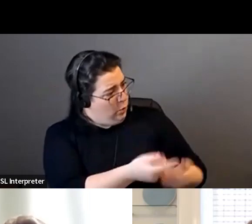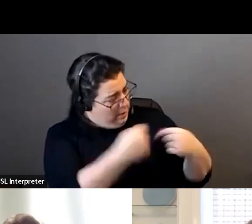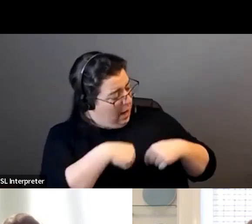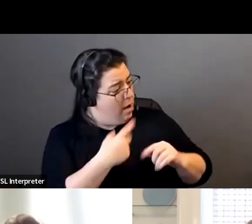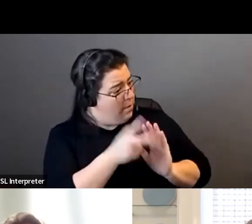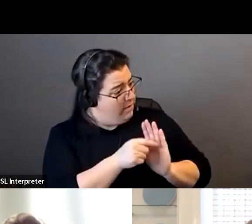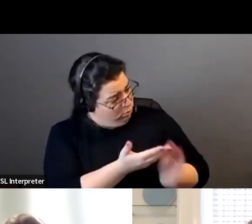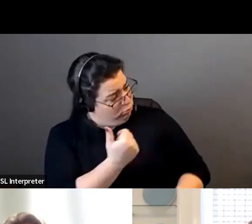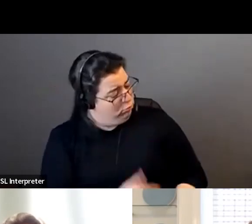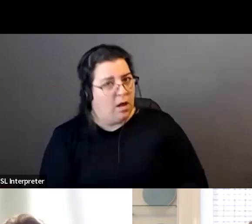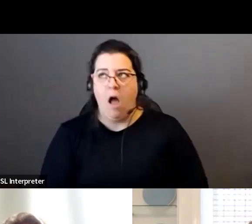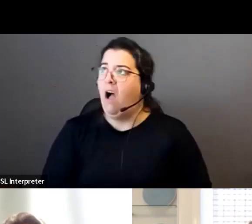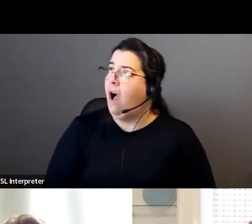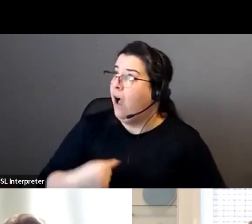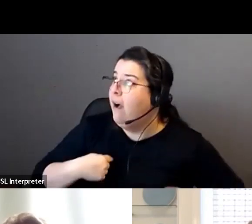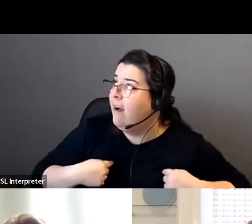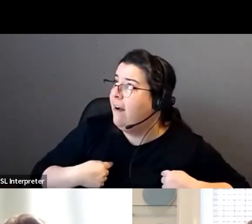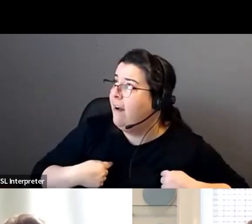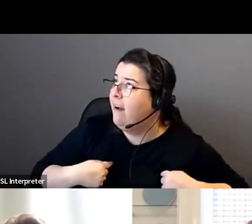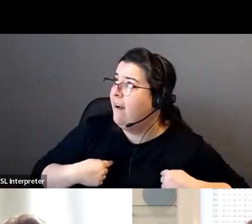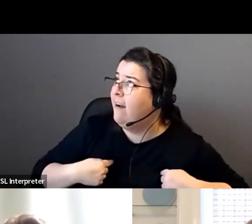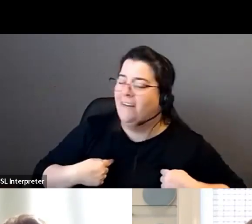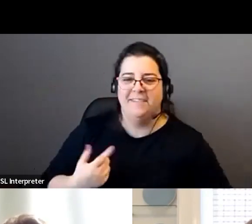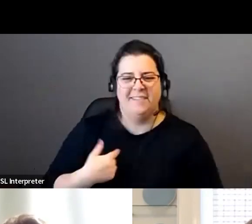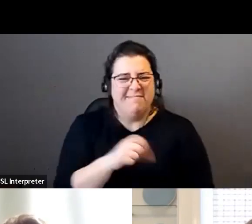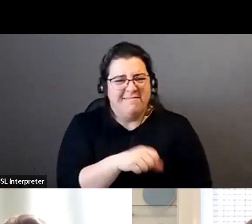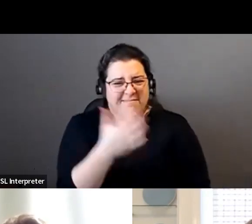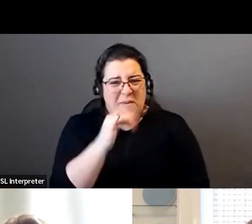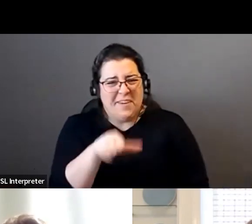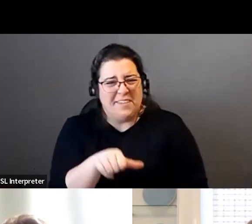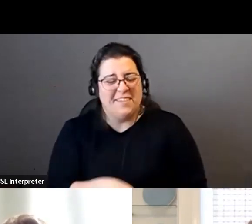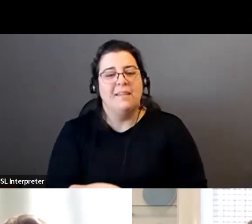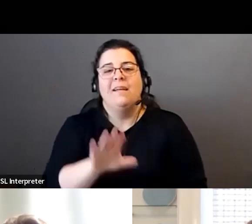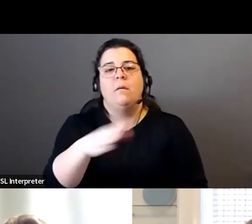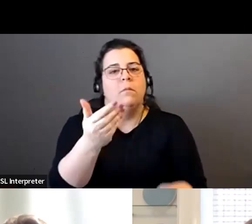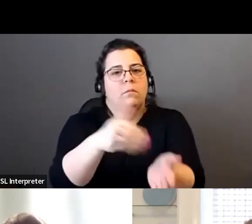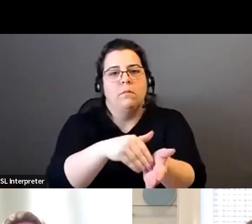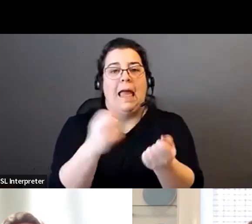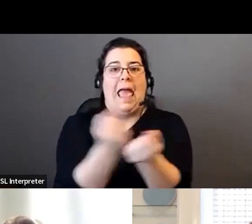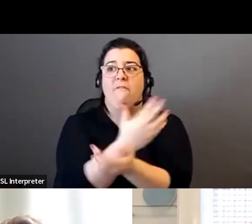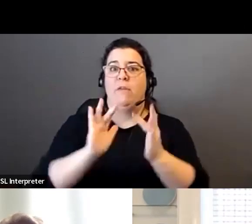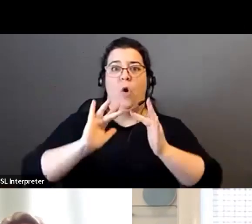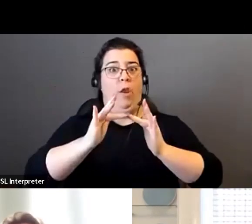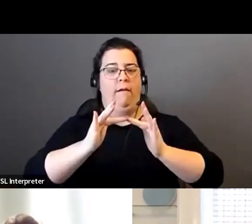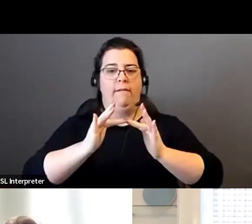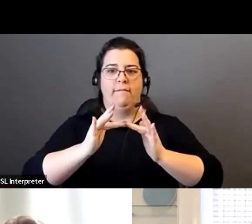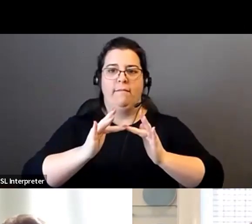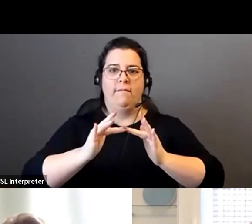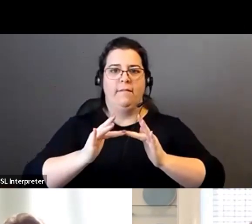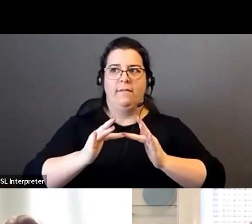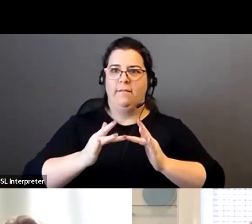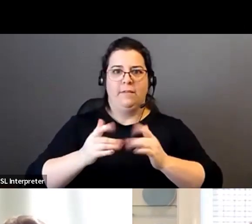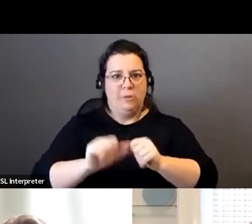why not? But don't think everything needs to be in front of a screen. Face-to-face goes a lot of, but